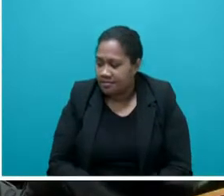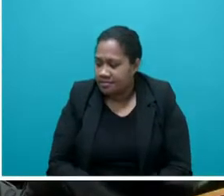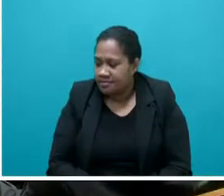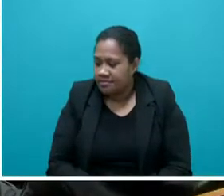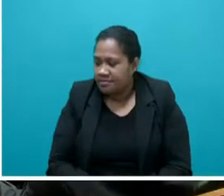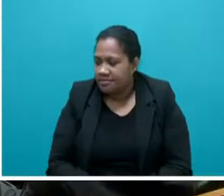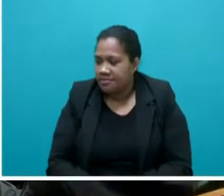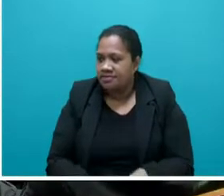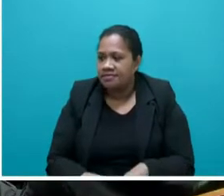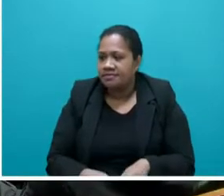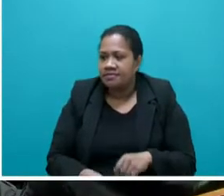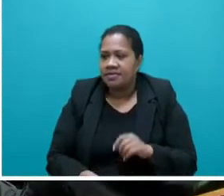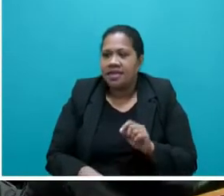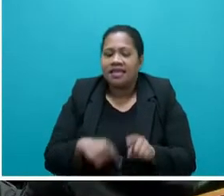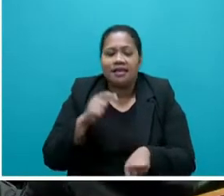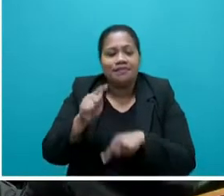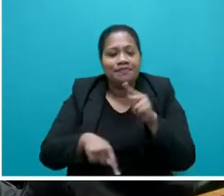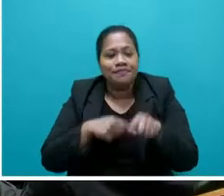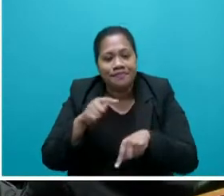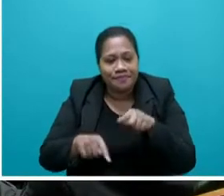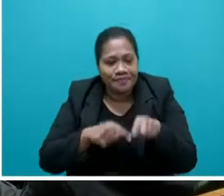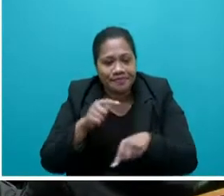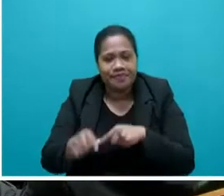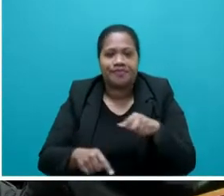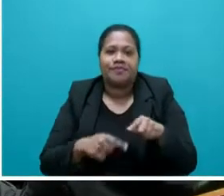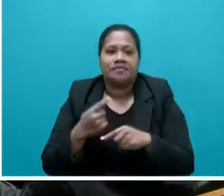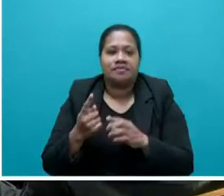Sorry? Oh, yeah. There has been a